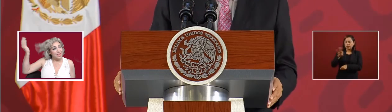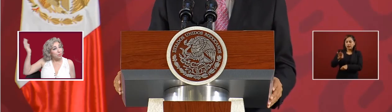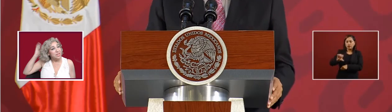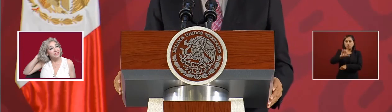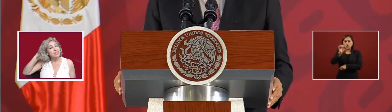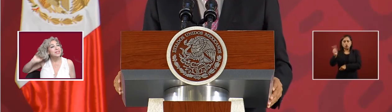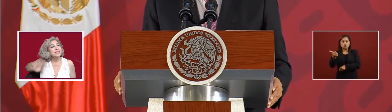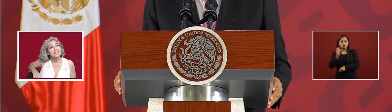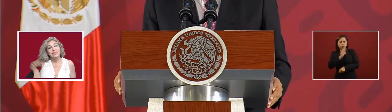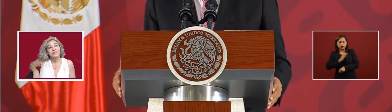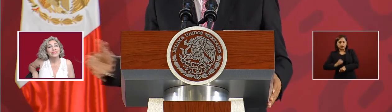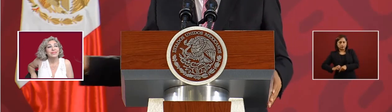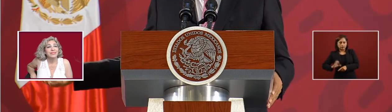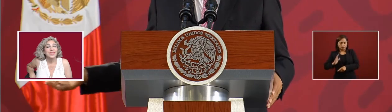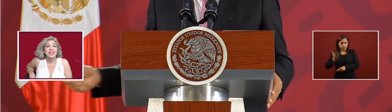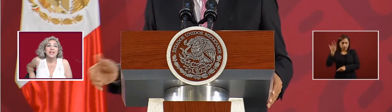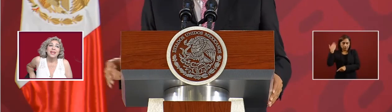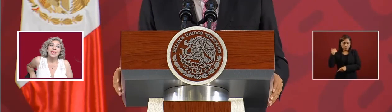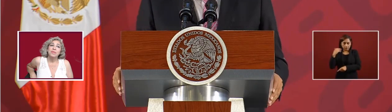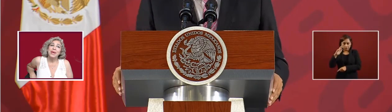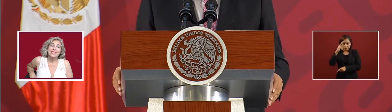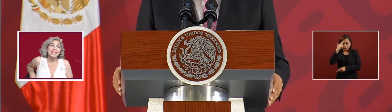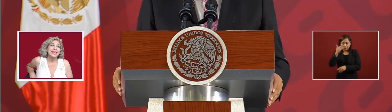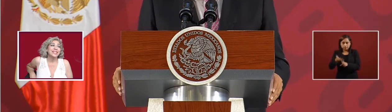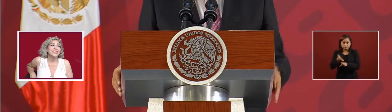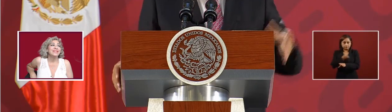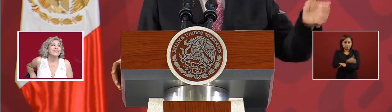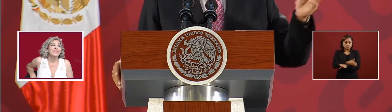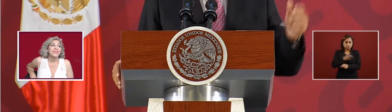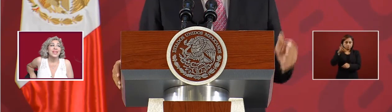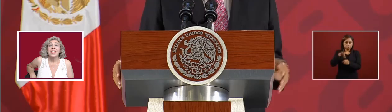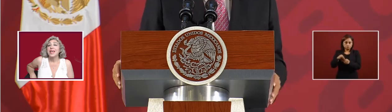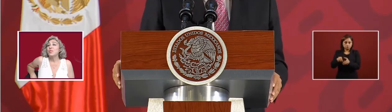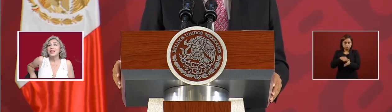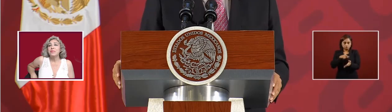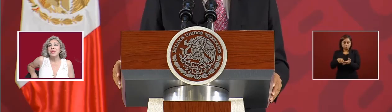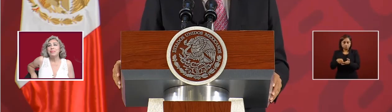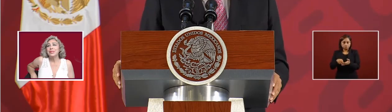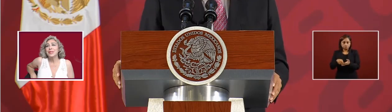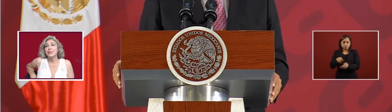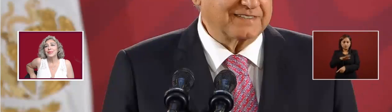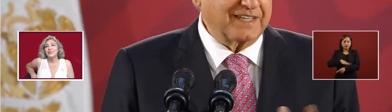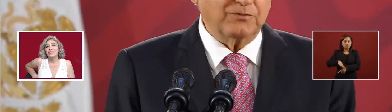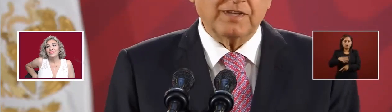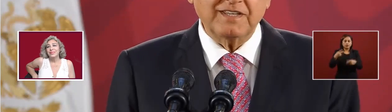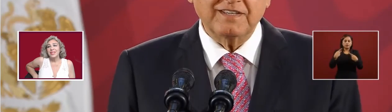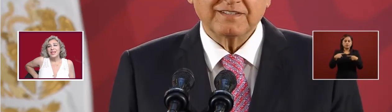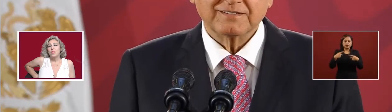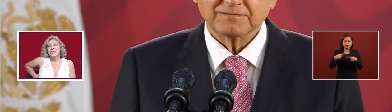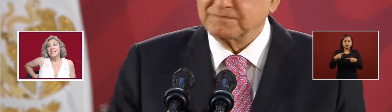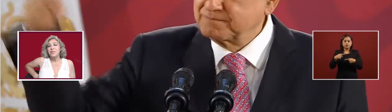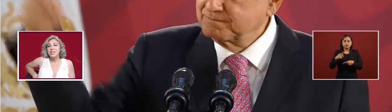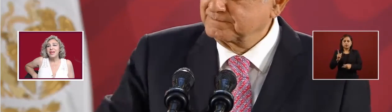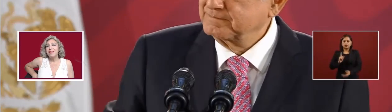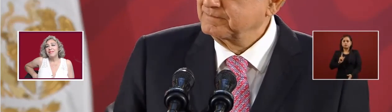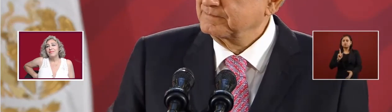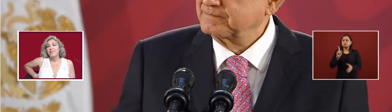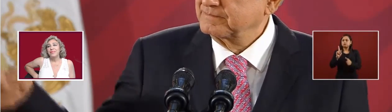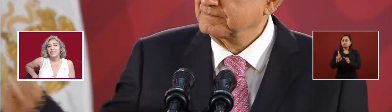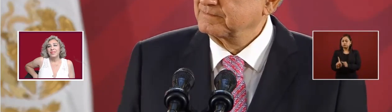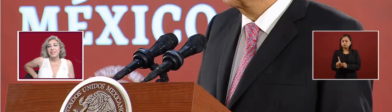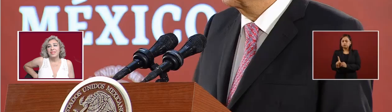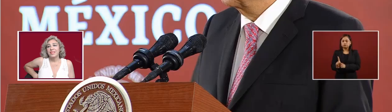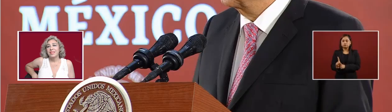that were different in the past election and what did the people do once they were there